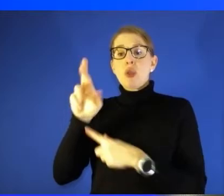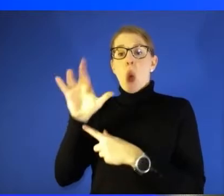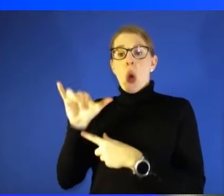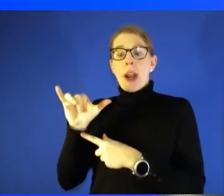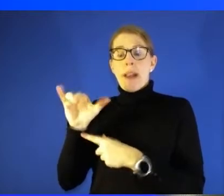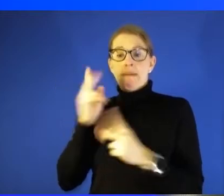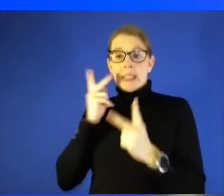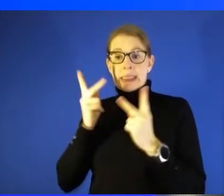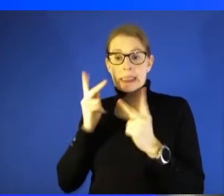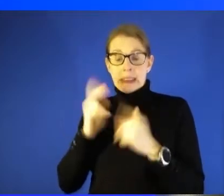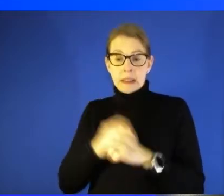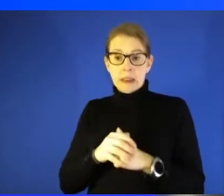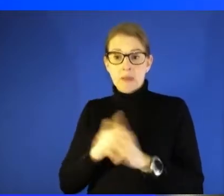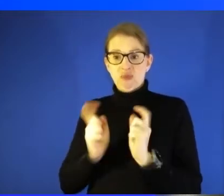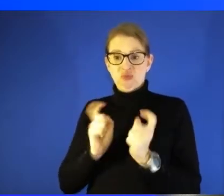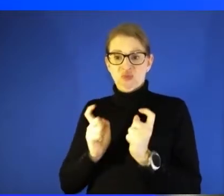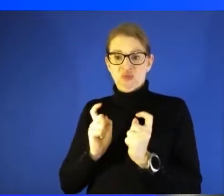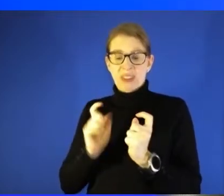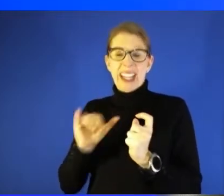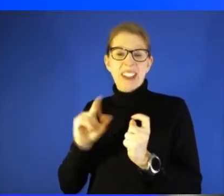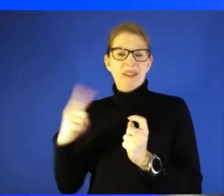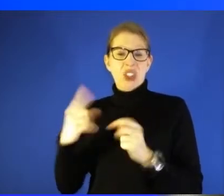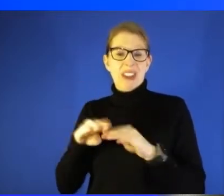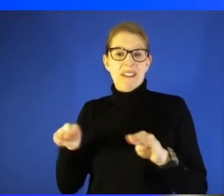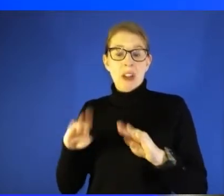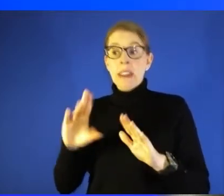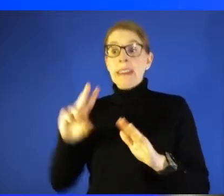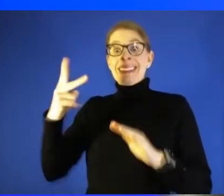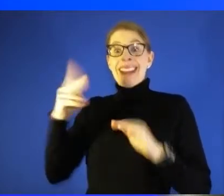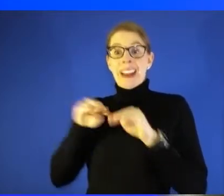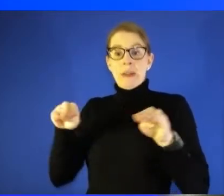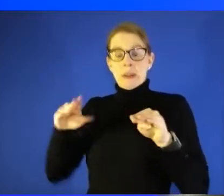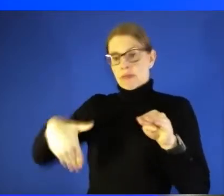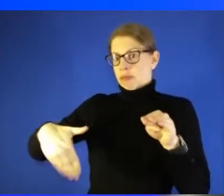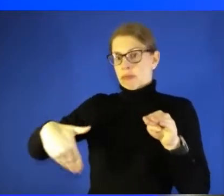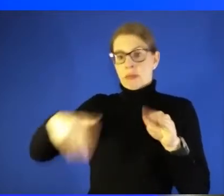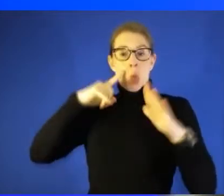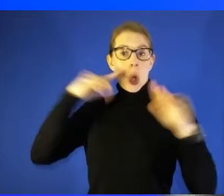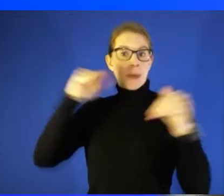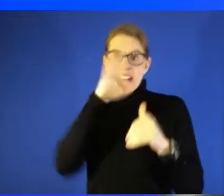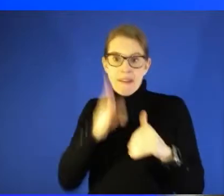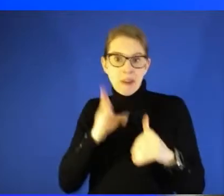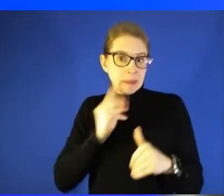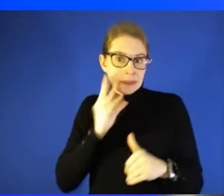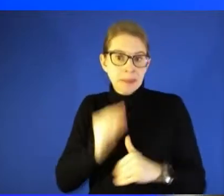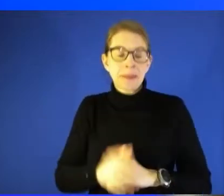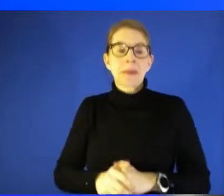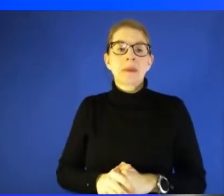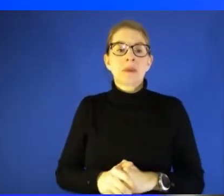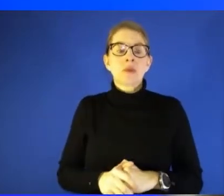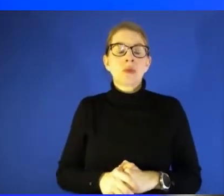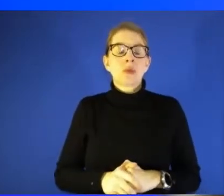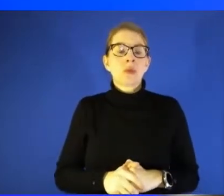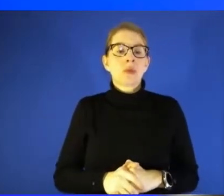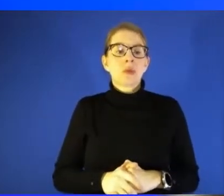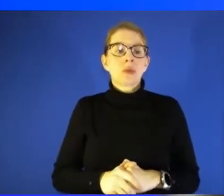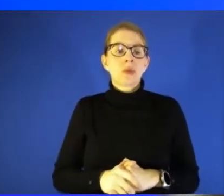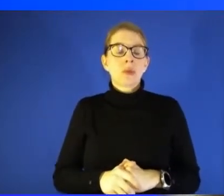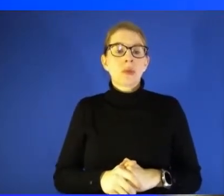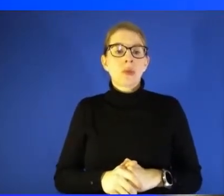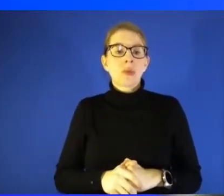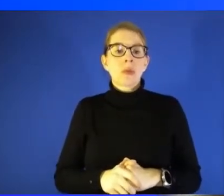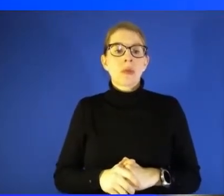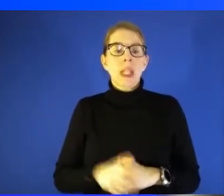first adjustments. I think the next level, which we're not at, and we hope we don't get to, is a bit